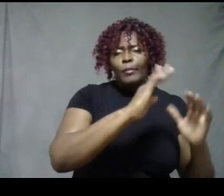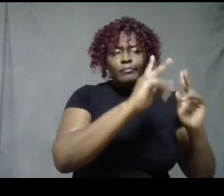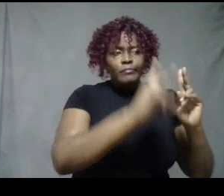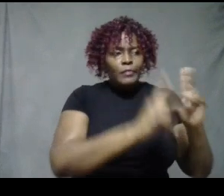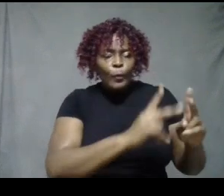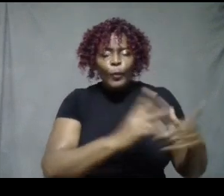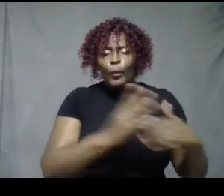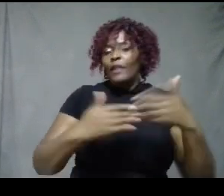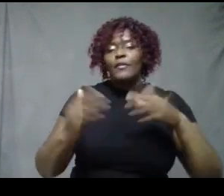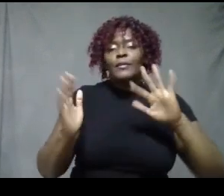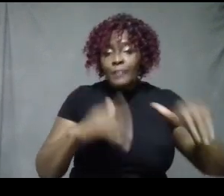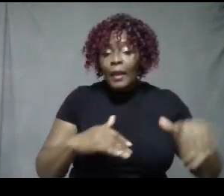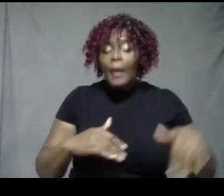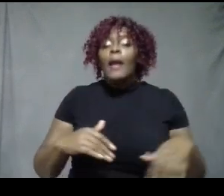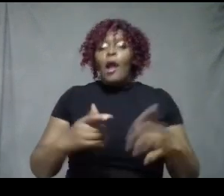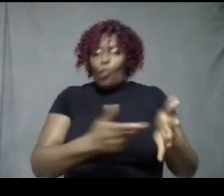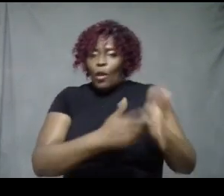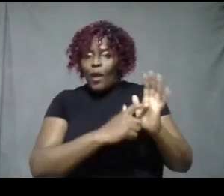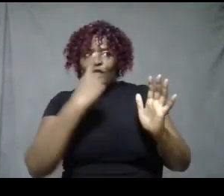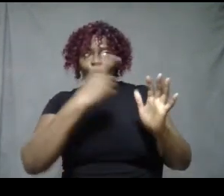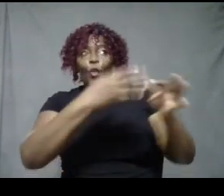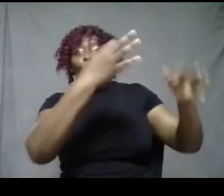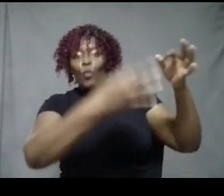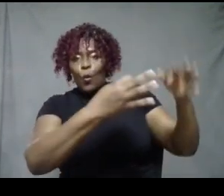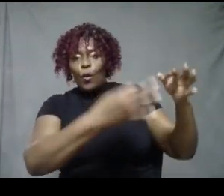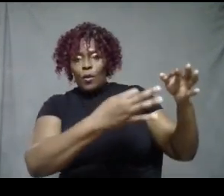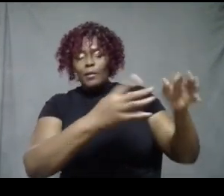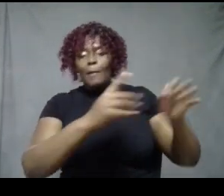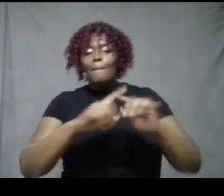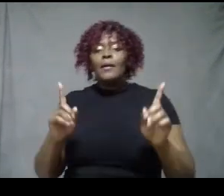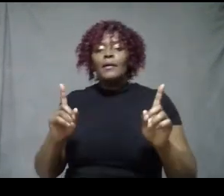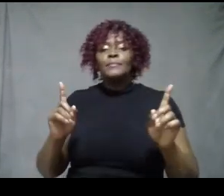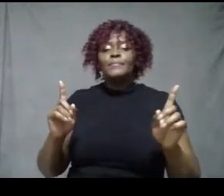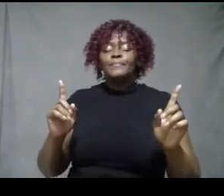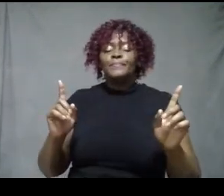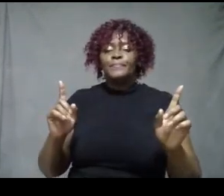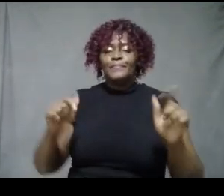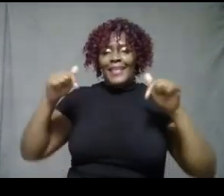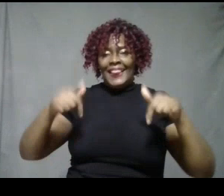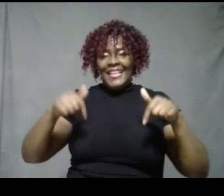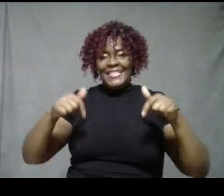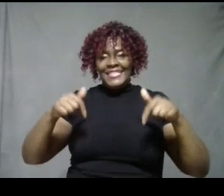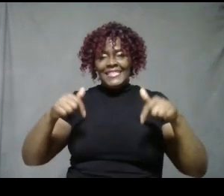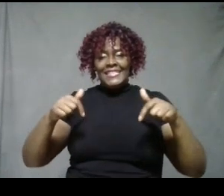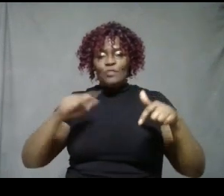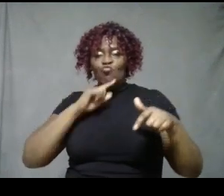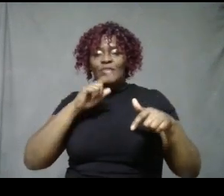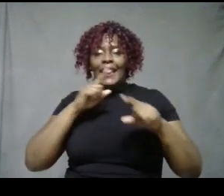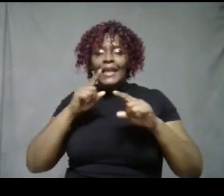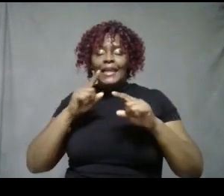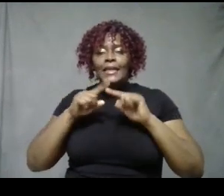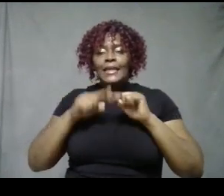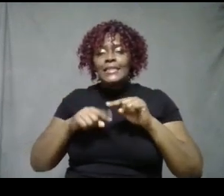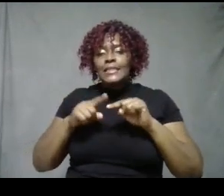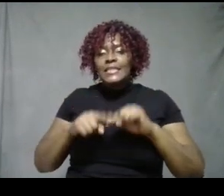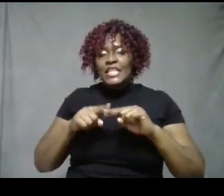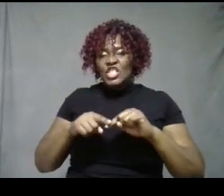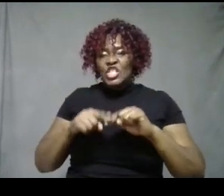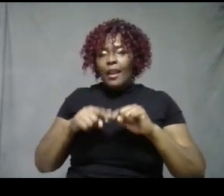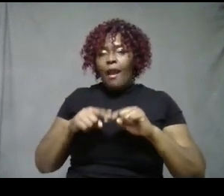and are necessary for the court to consider it. But this is contingent, the settlement is contingent